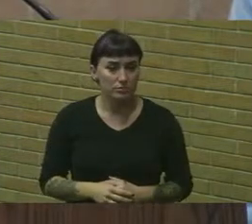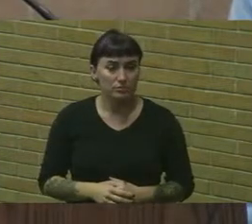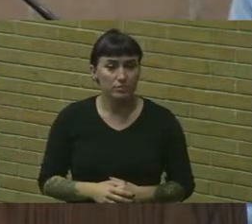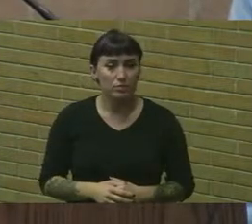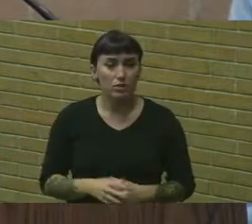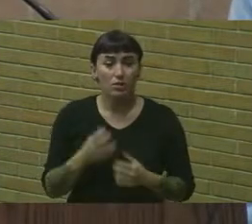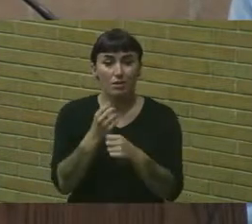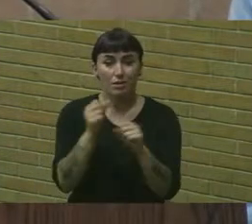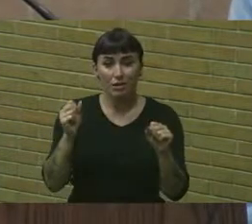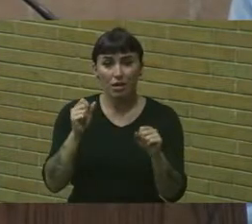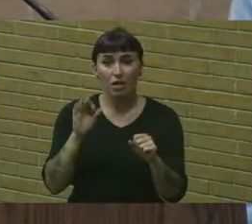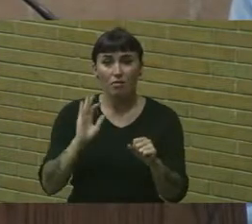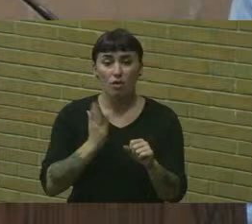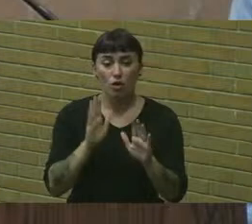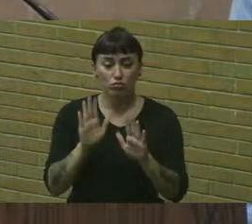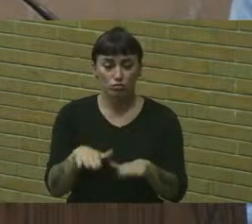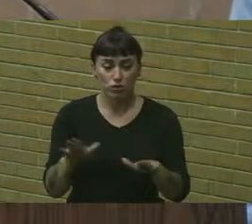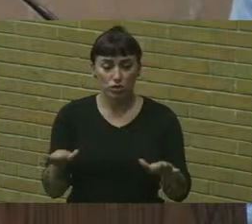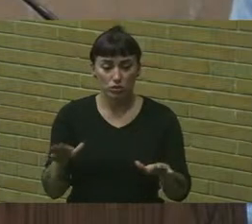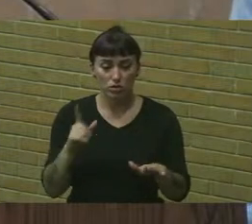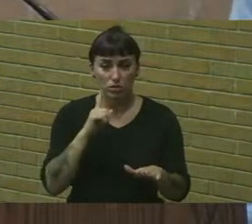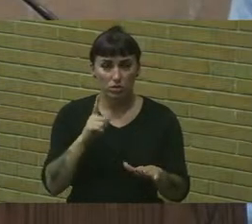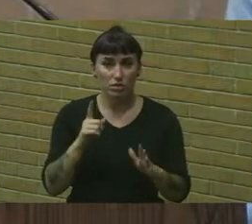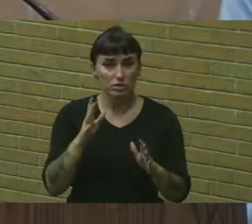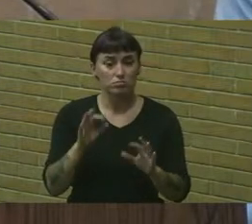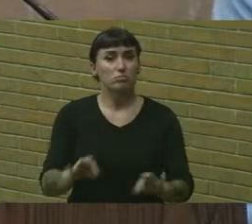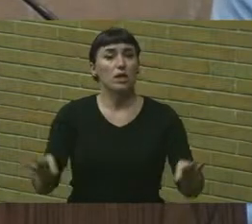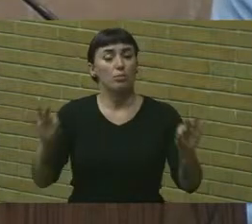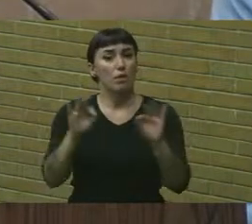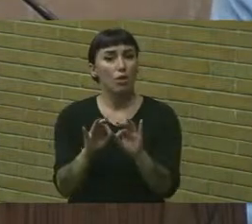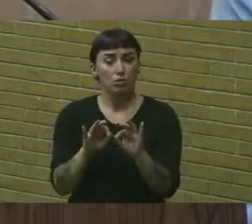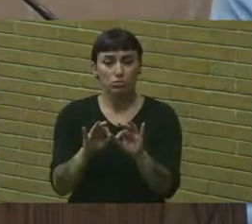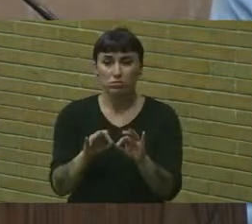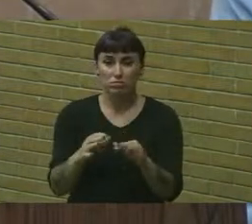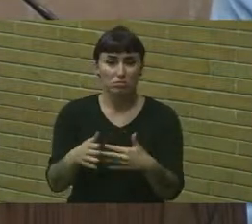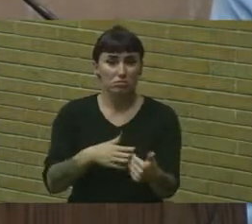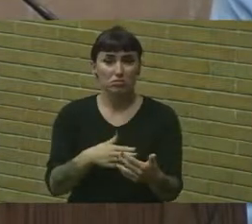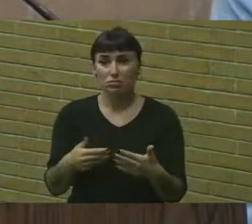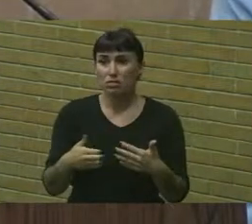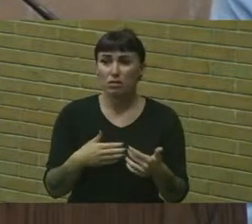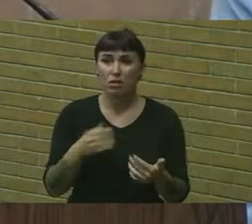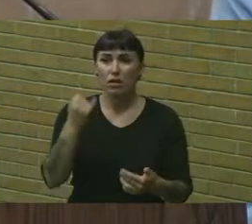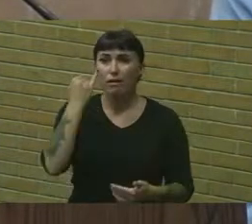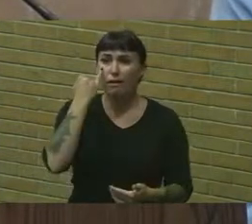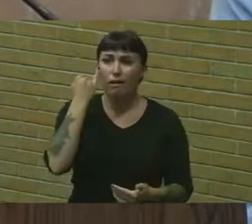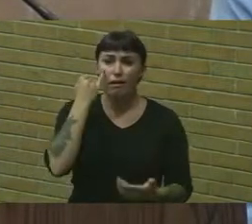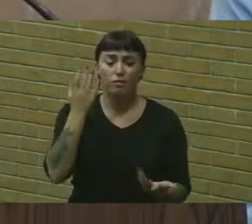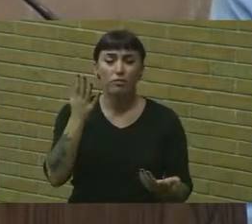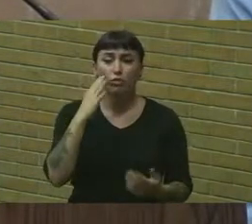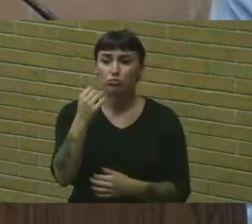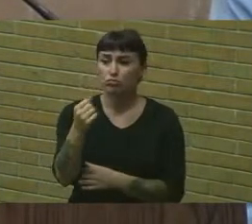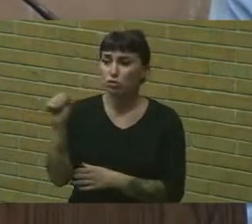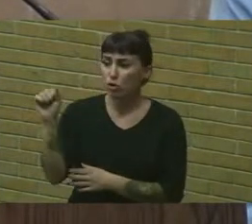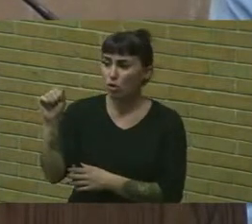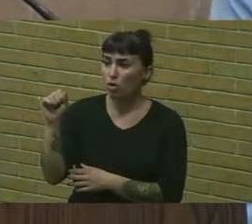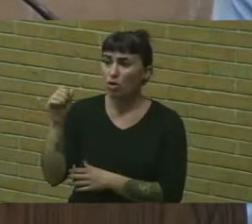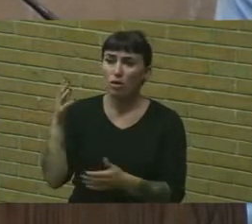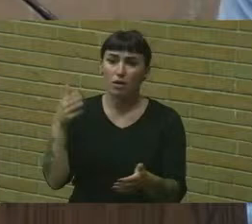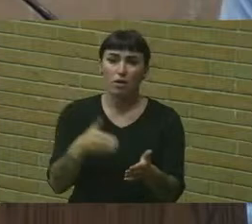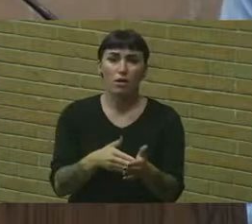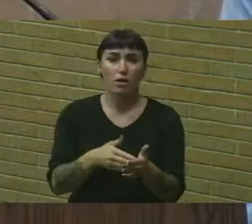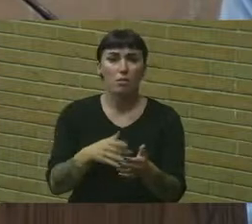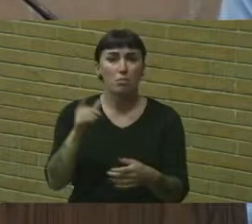the safety of our children is paramount. It wouldn't matter to me if there were a protest